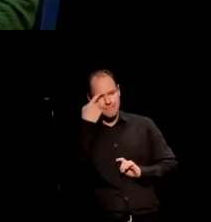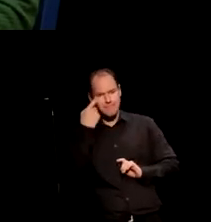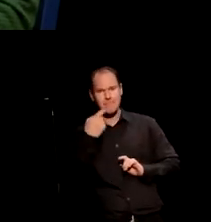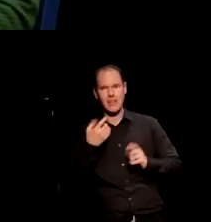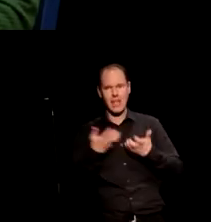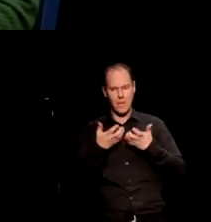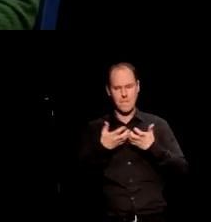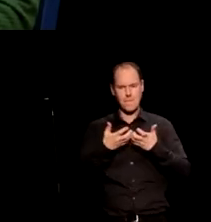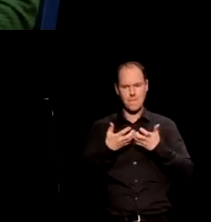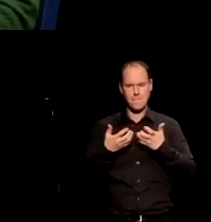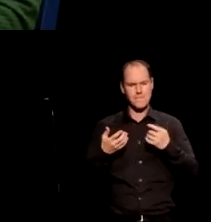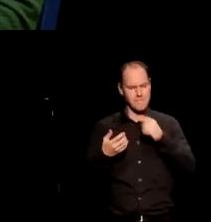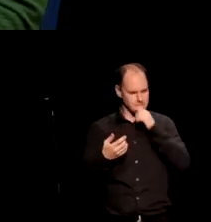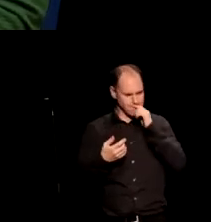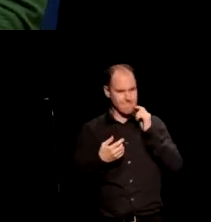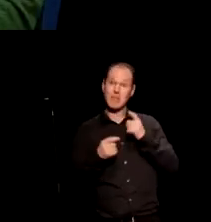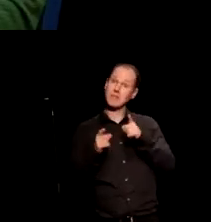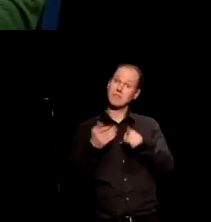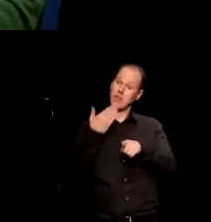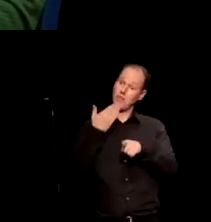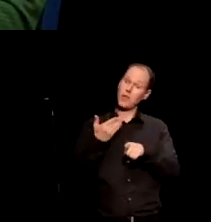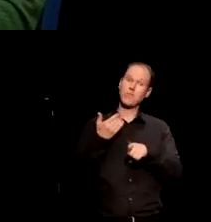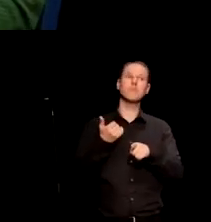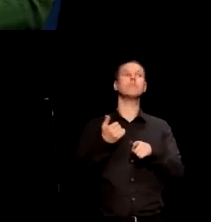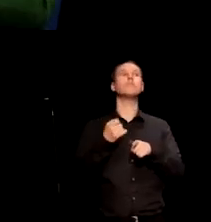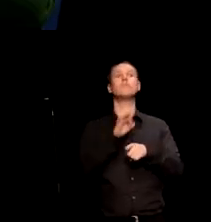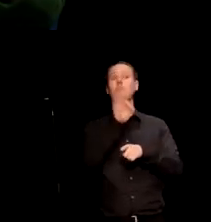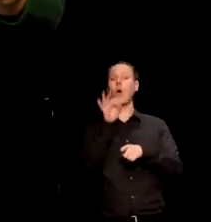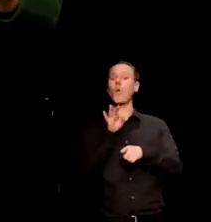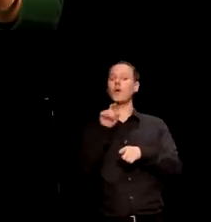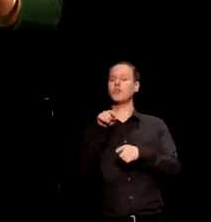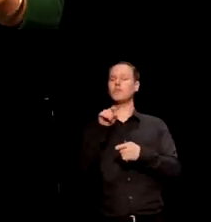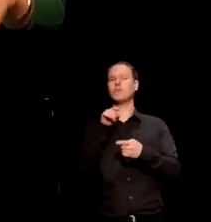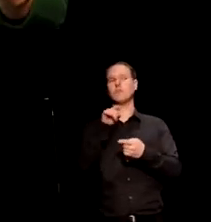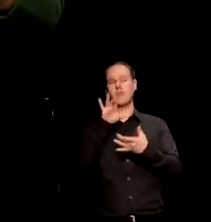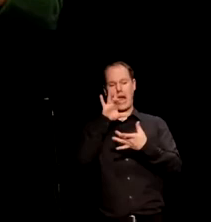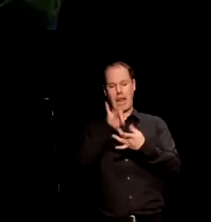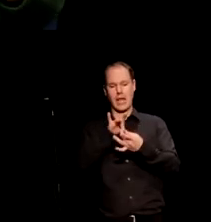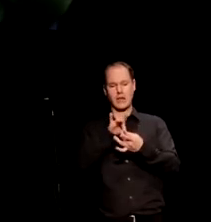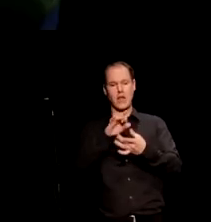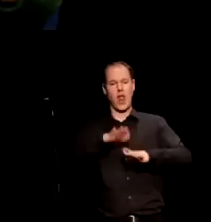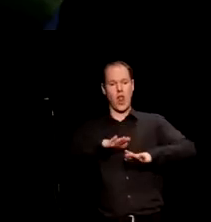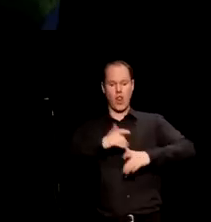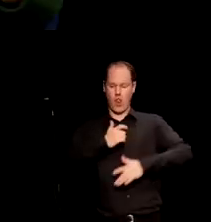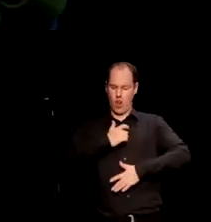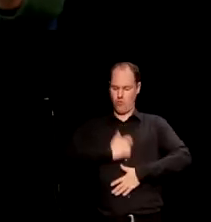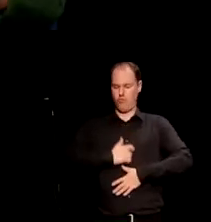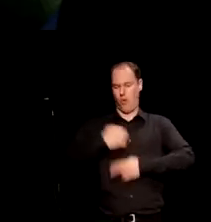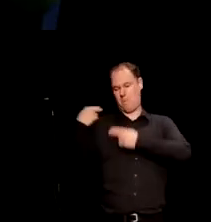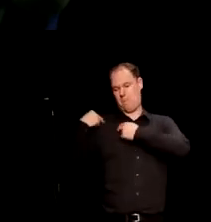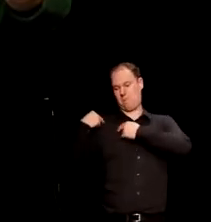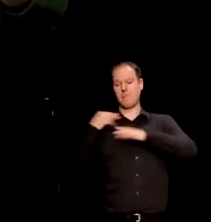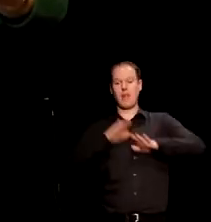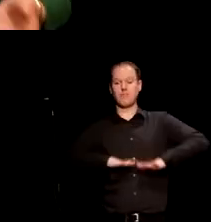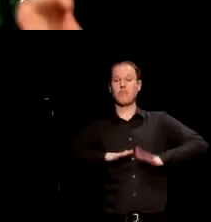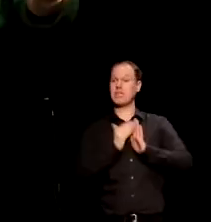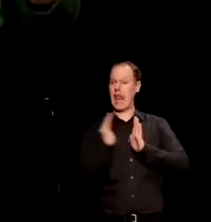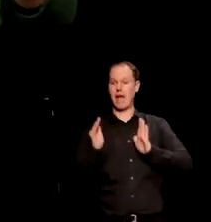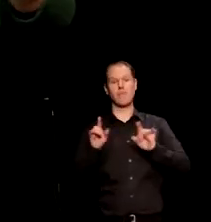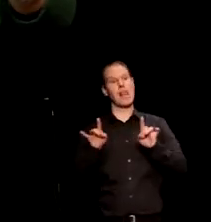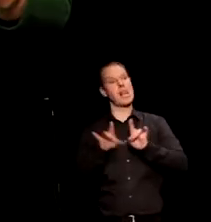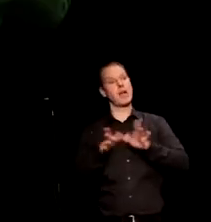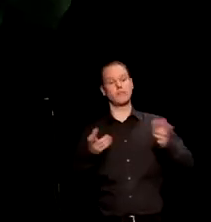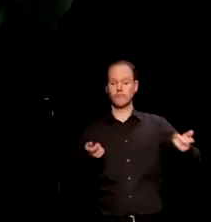of dynamics work as well. Yeah, no, thank you. So that was a question about the role of an institution like the British Library as a